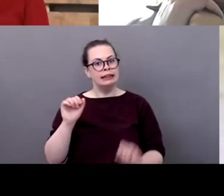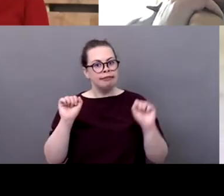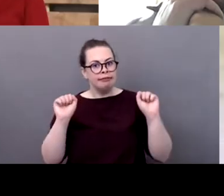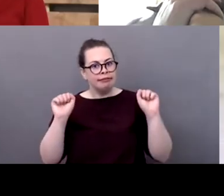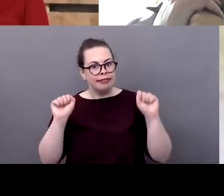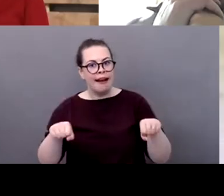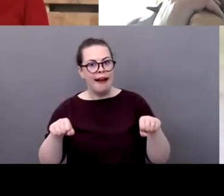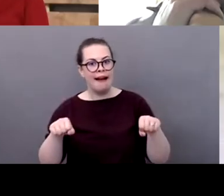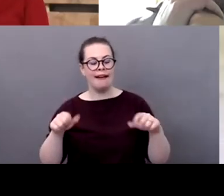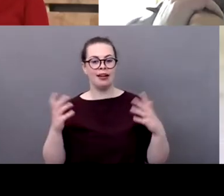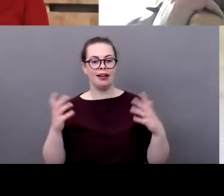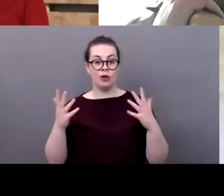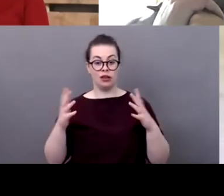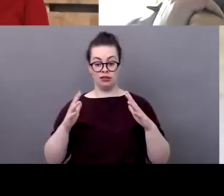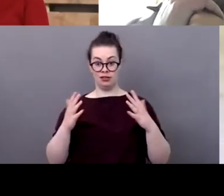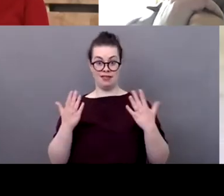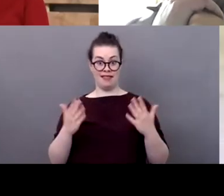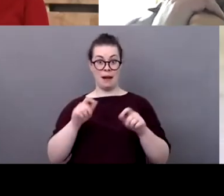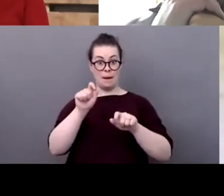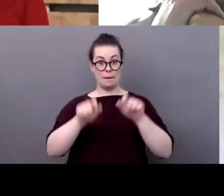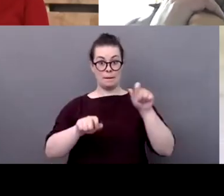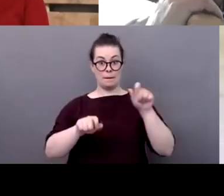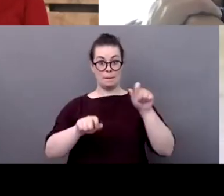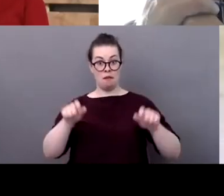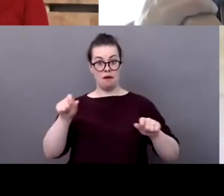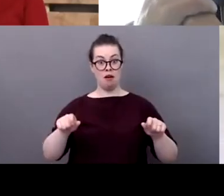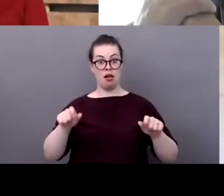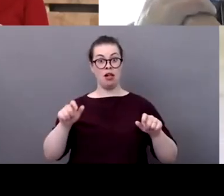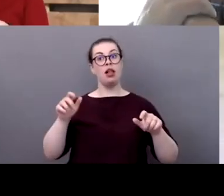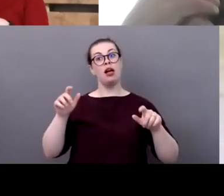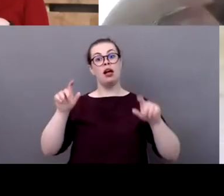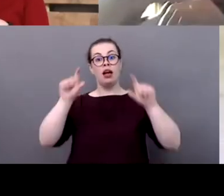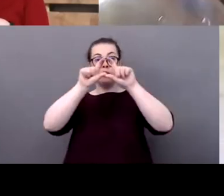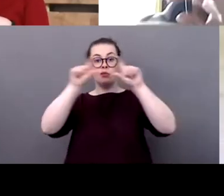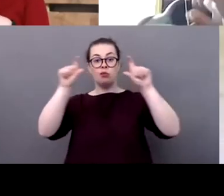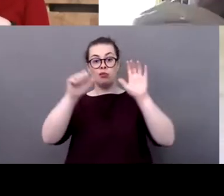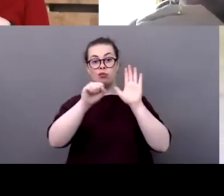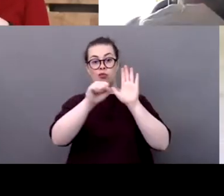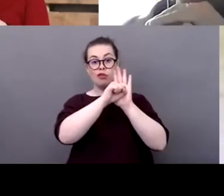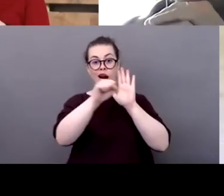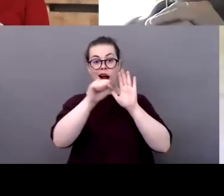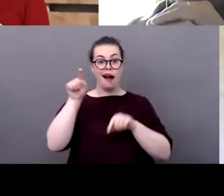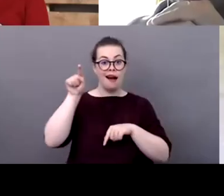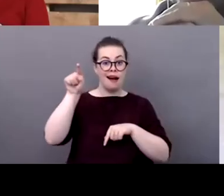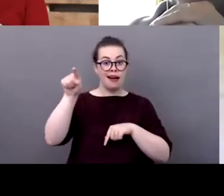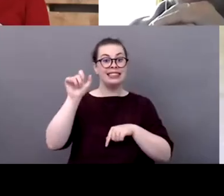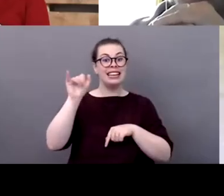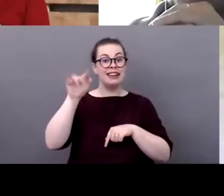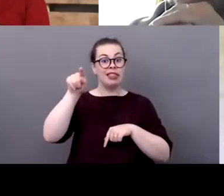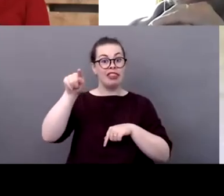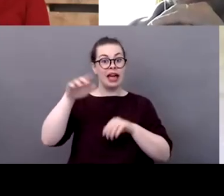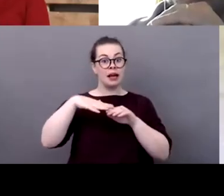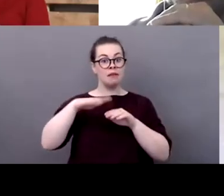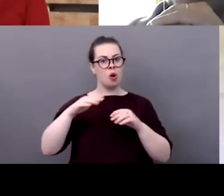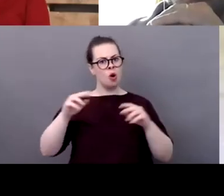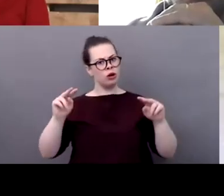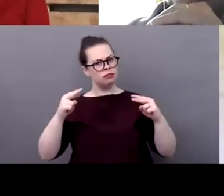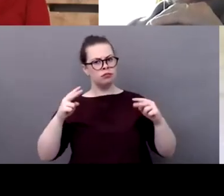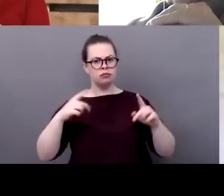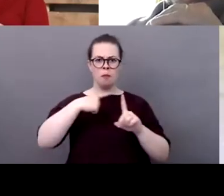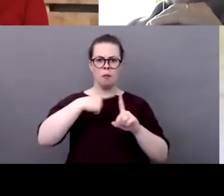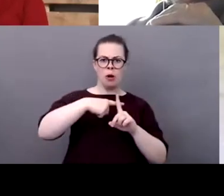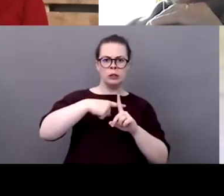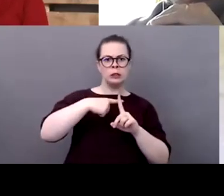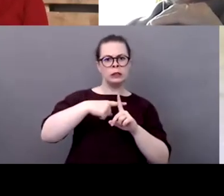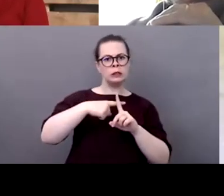culture shift if brands take the lead as well, because they just do have so much influence in our society, whether we like it or not.